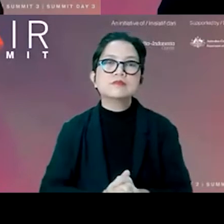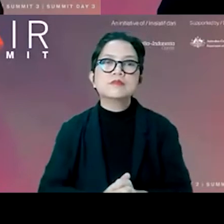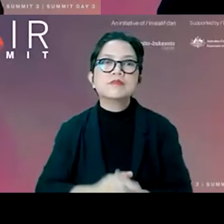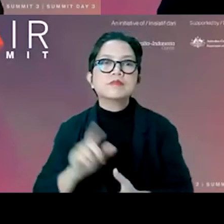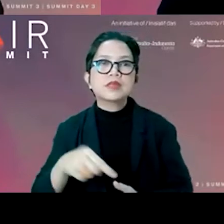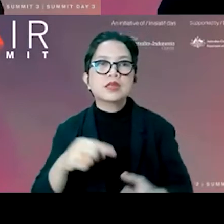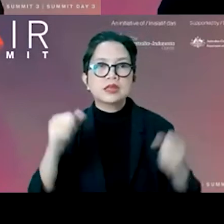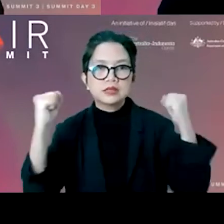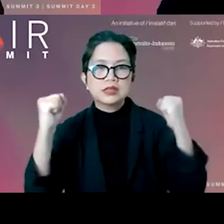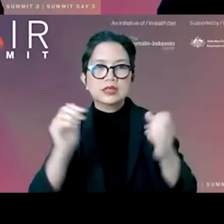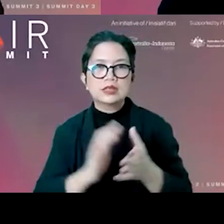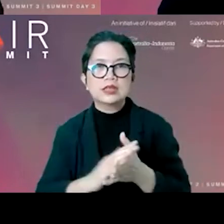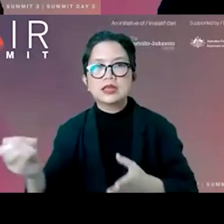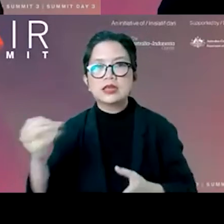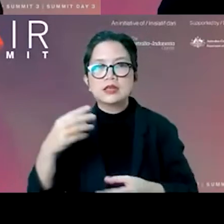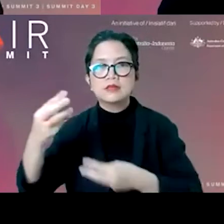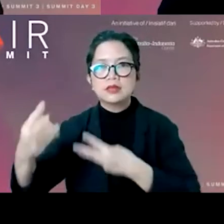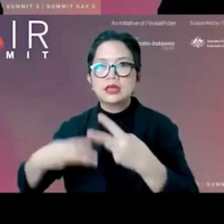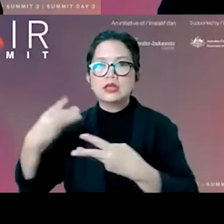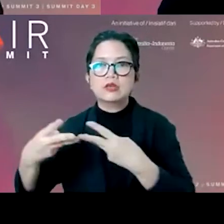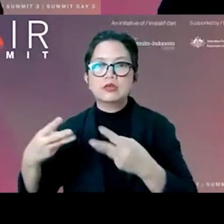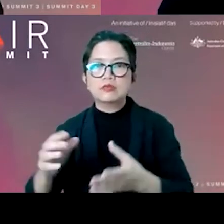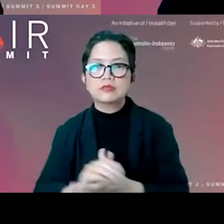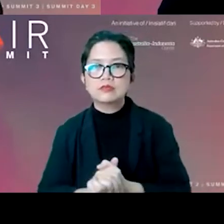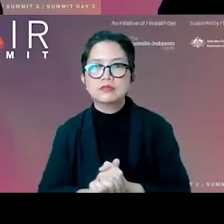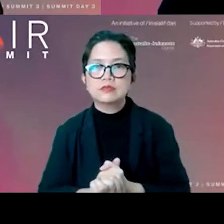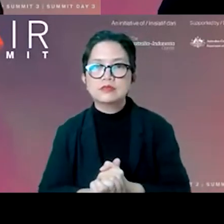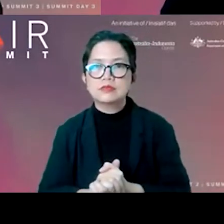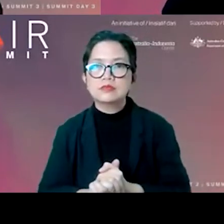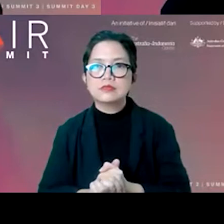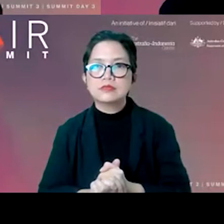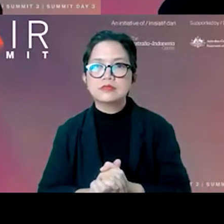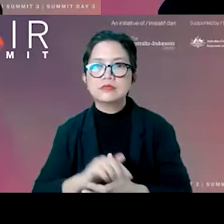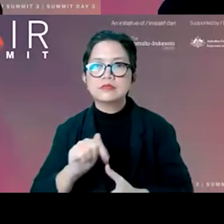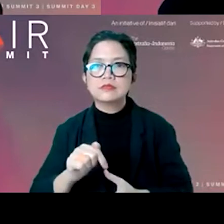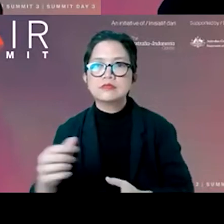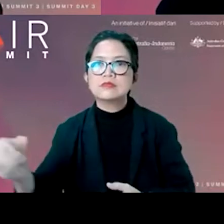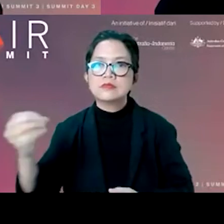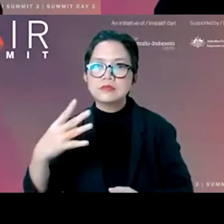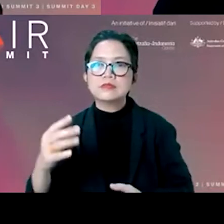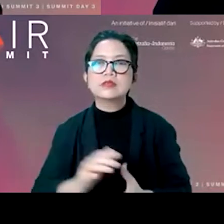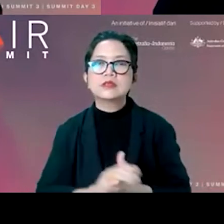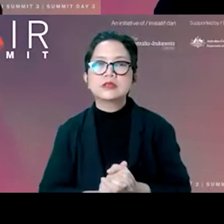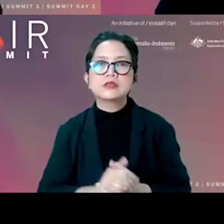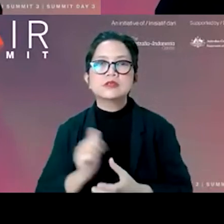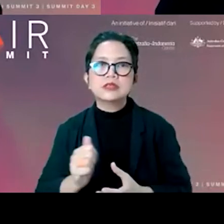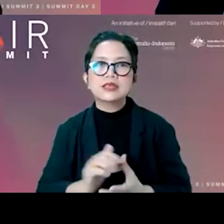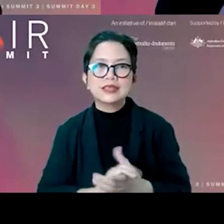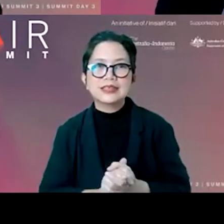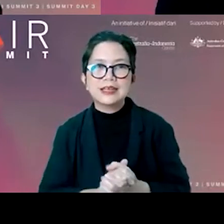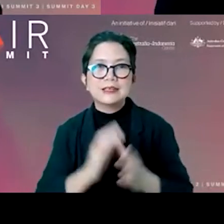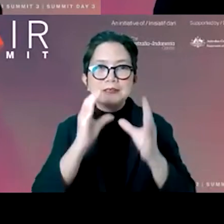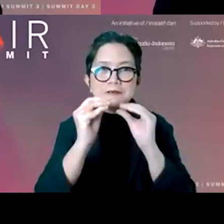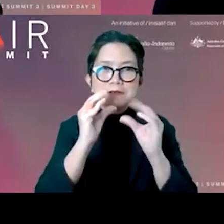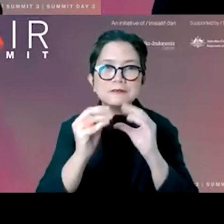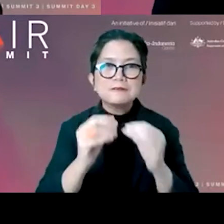that's a promising approach, but a lot more work to be done, Helen,